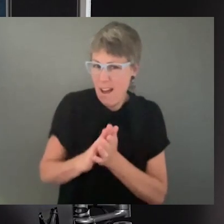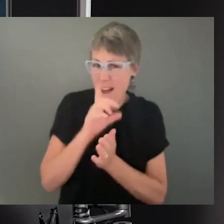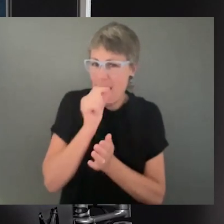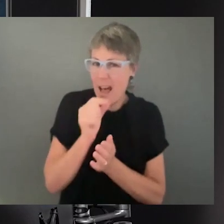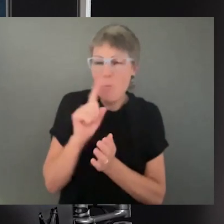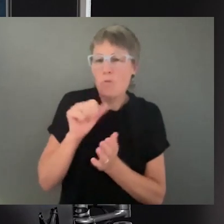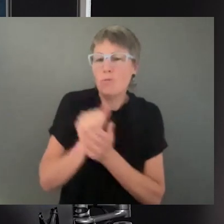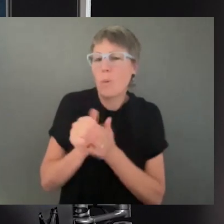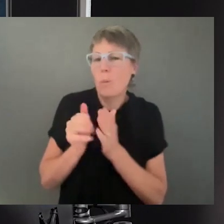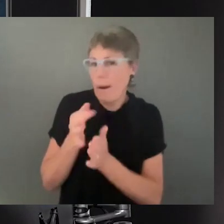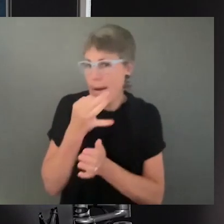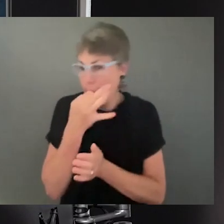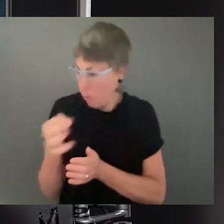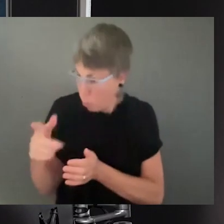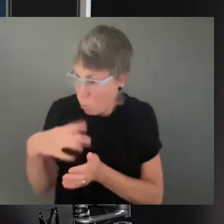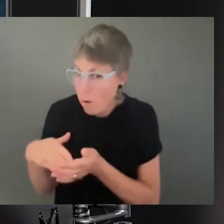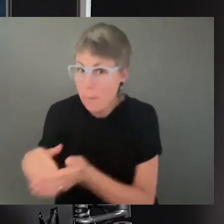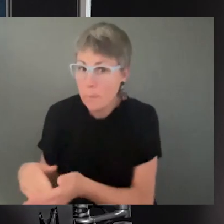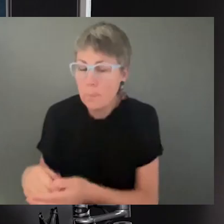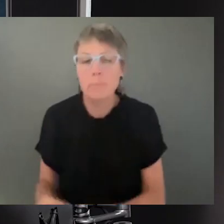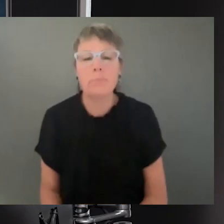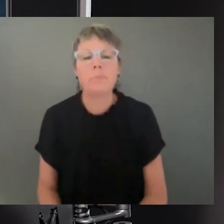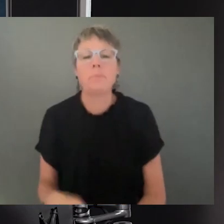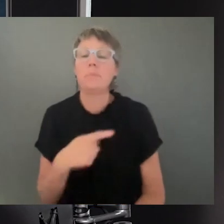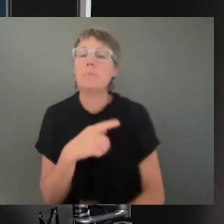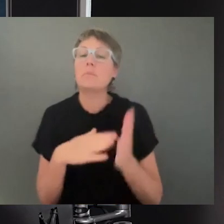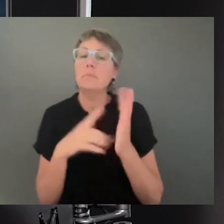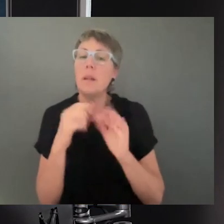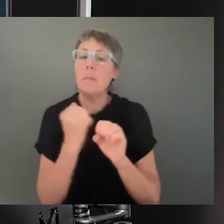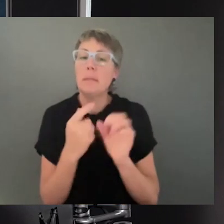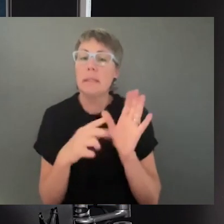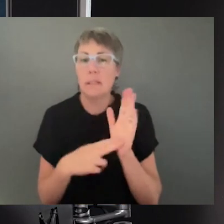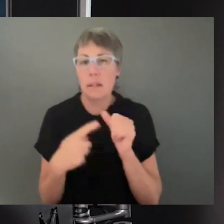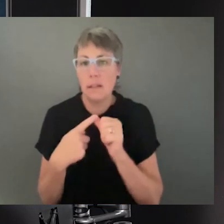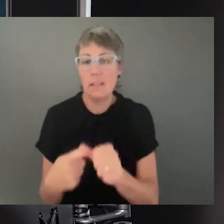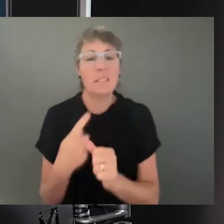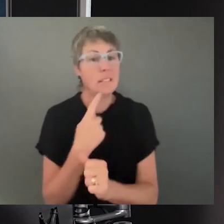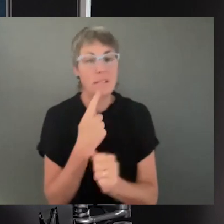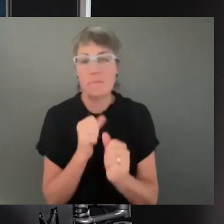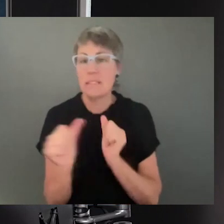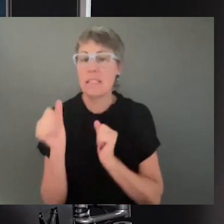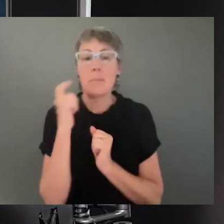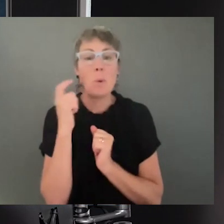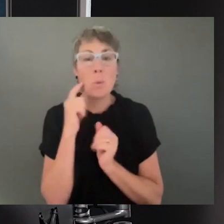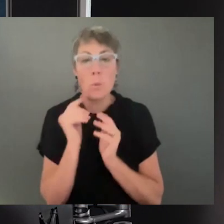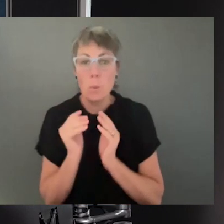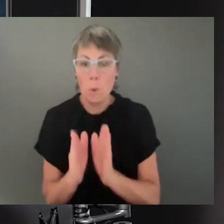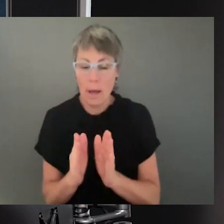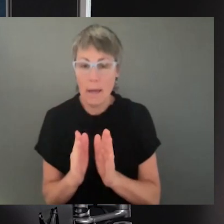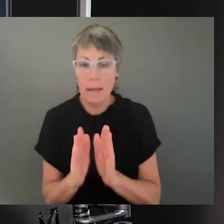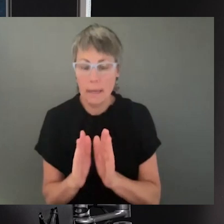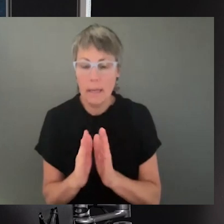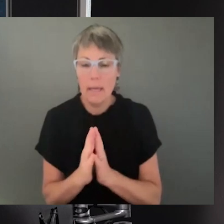Megan, would you like to answer that first? Yeah, look, I would love to. I think the simplest way is, hey, do